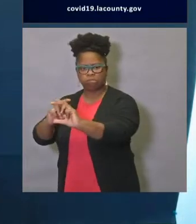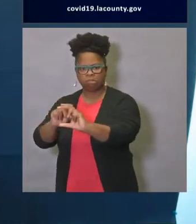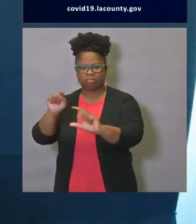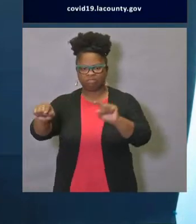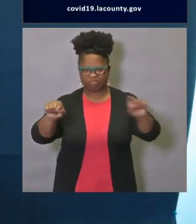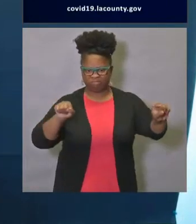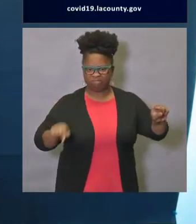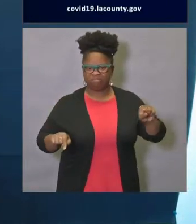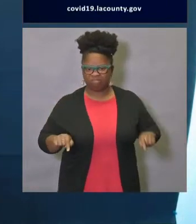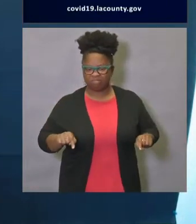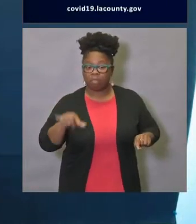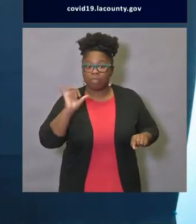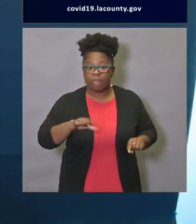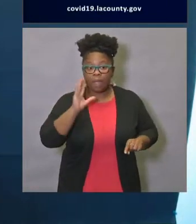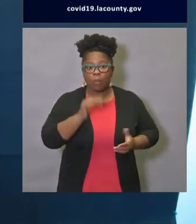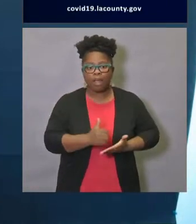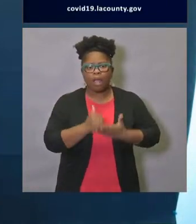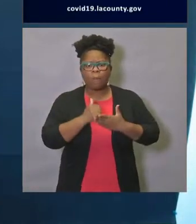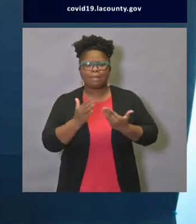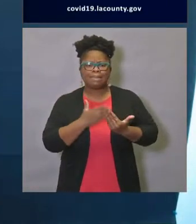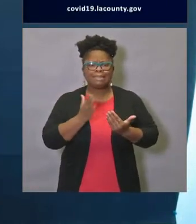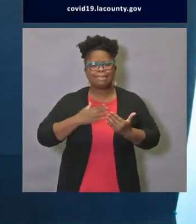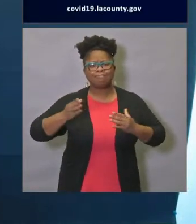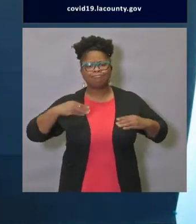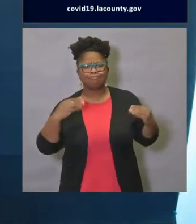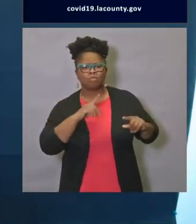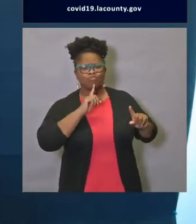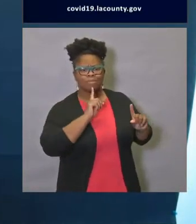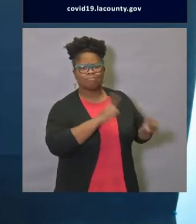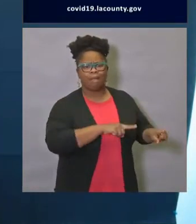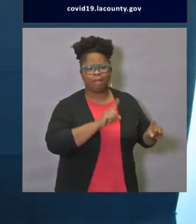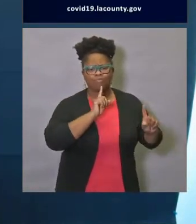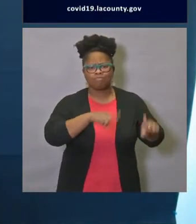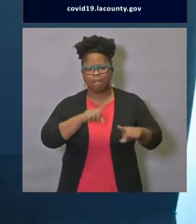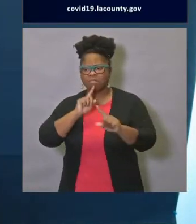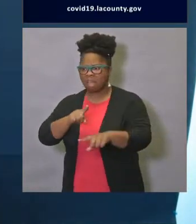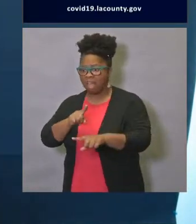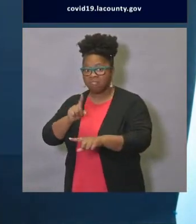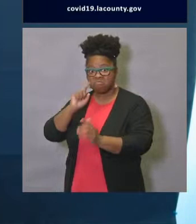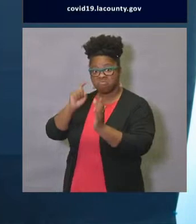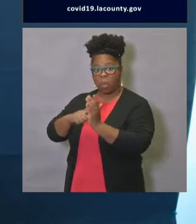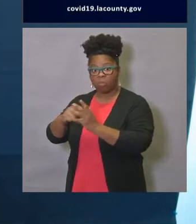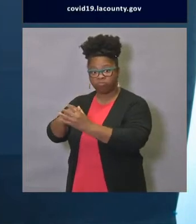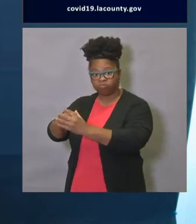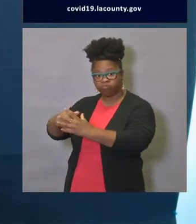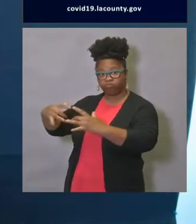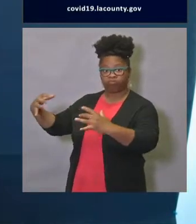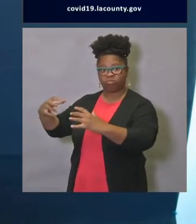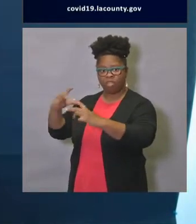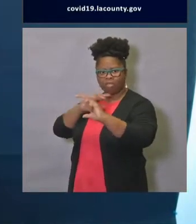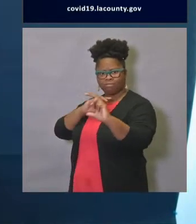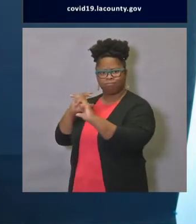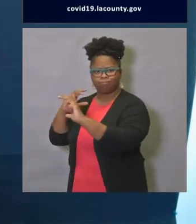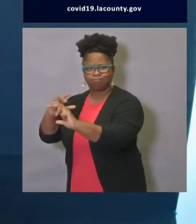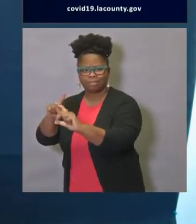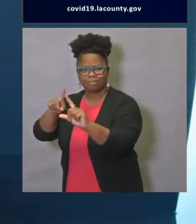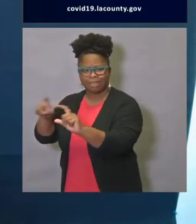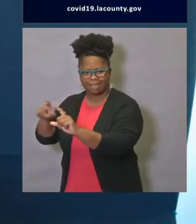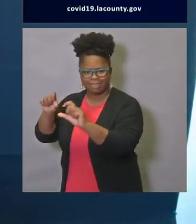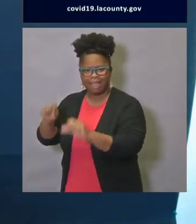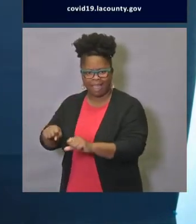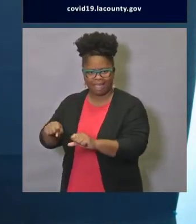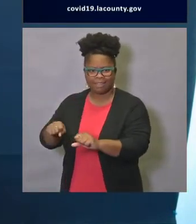will help us to be able to nimbly respond where we can move around and add additional testing capacity and access where it's most